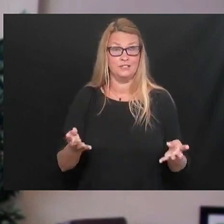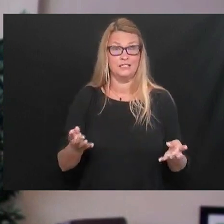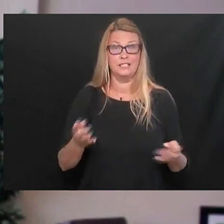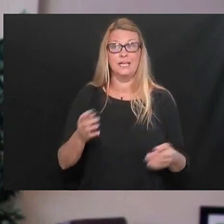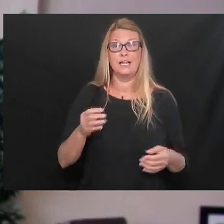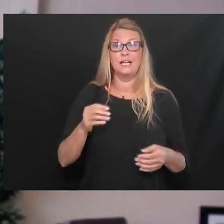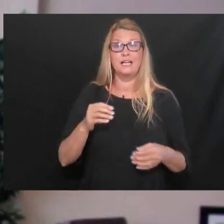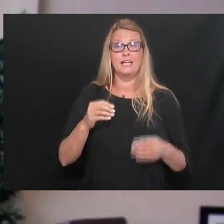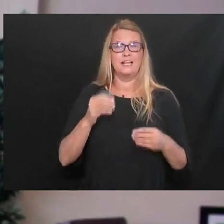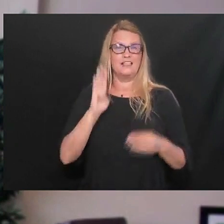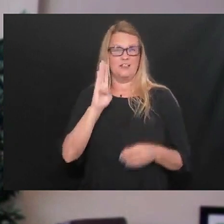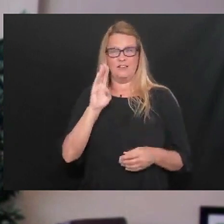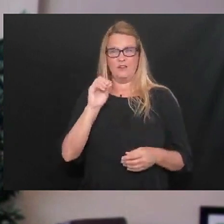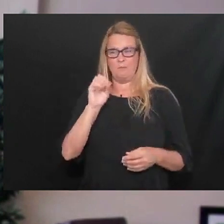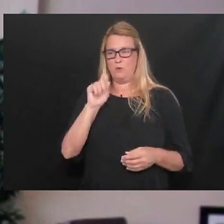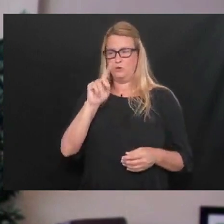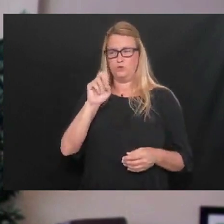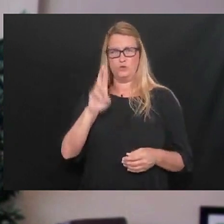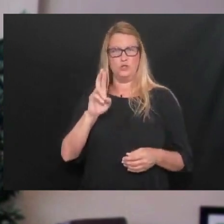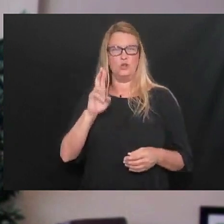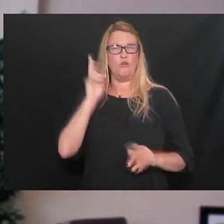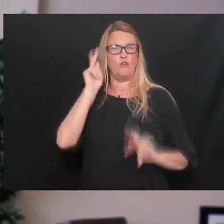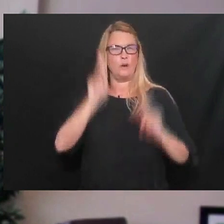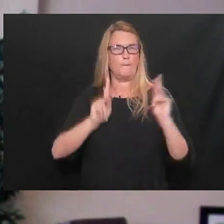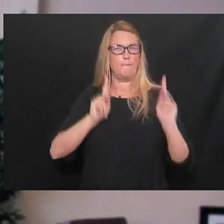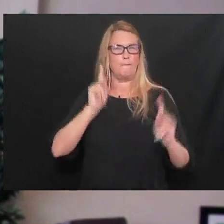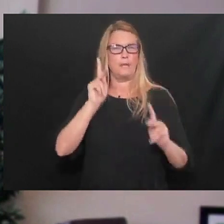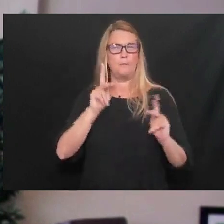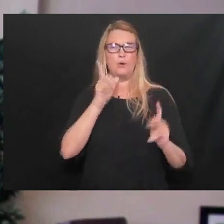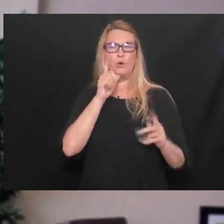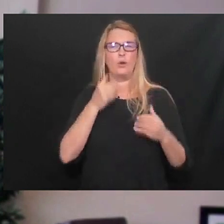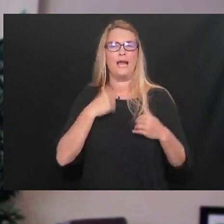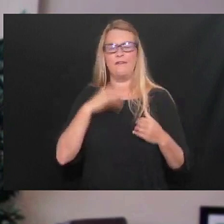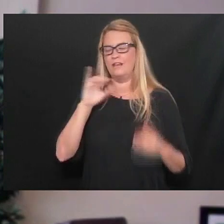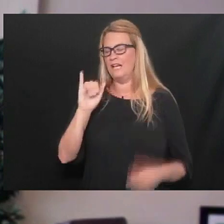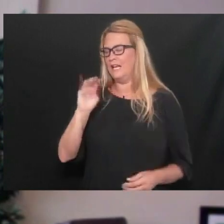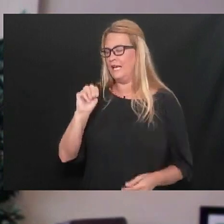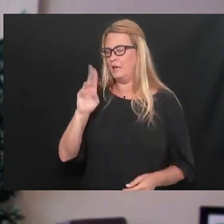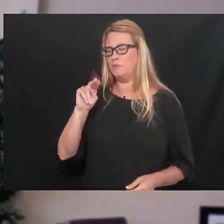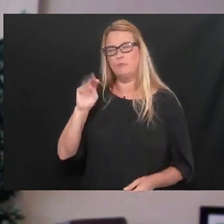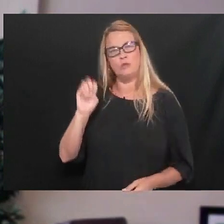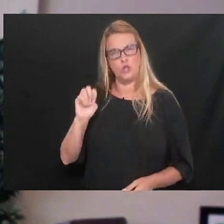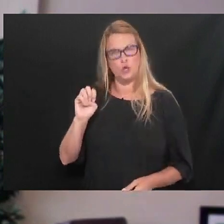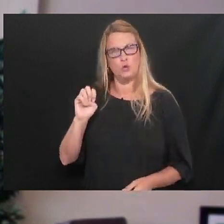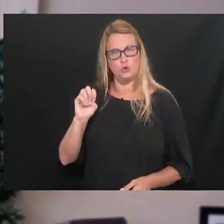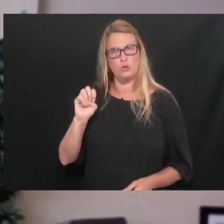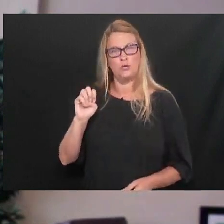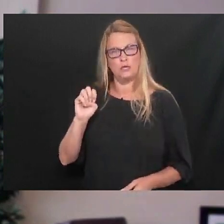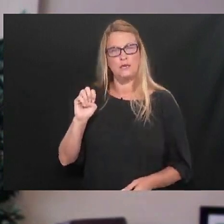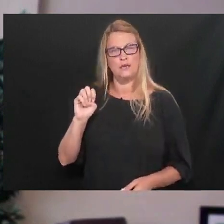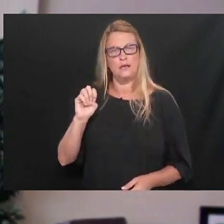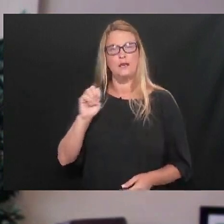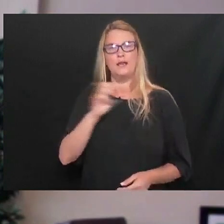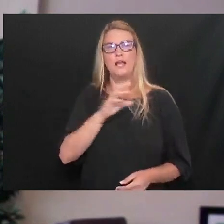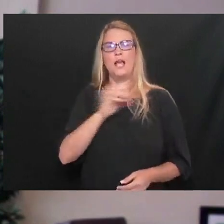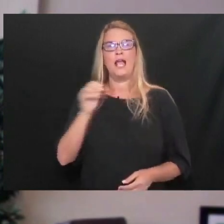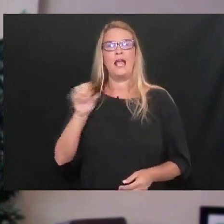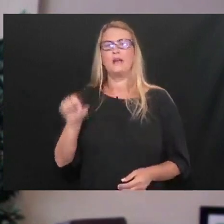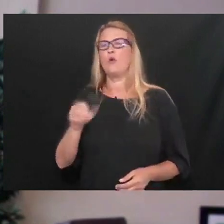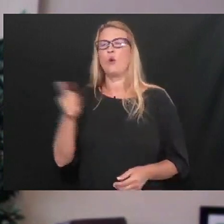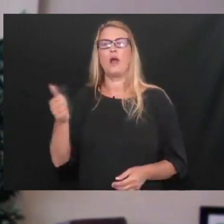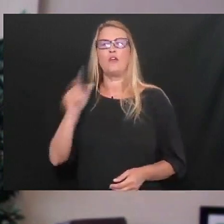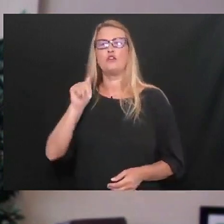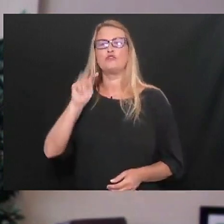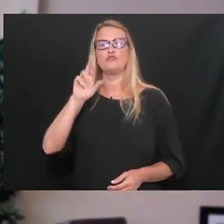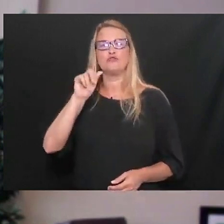doses. These are not to people that are immunocompromised because of a medicine or immunocompromised because of a transplant, but